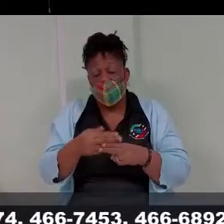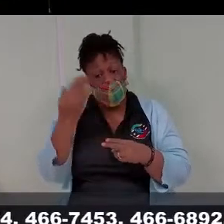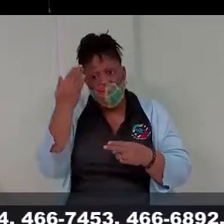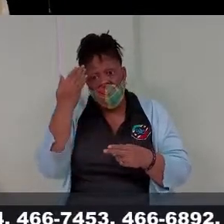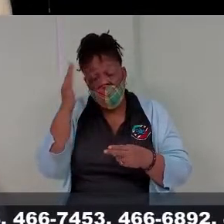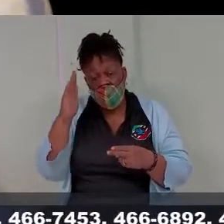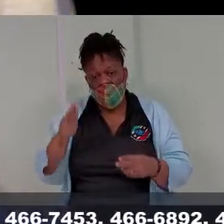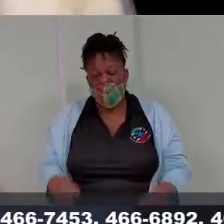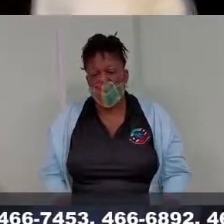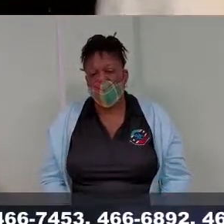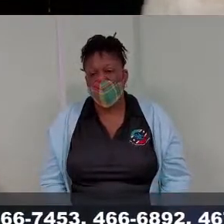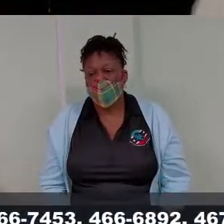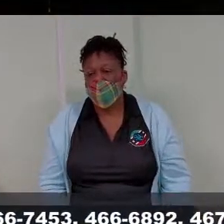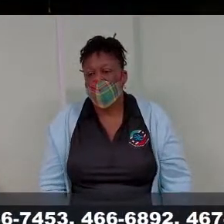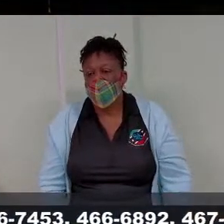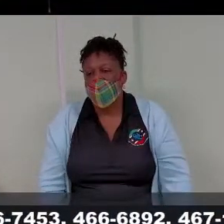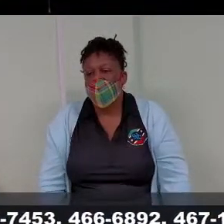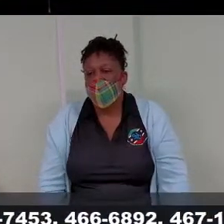Wilkinson.